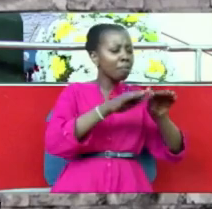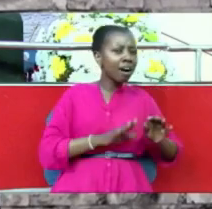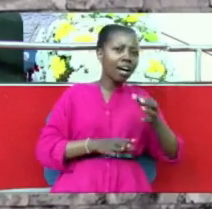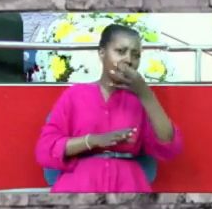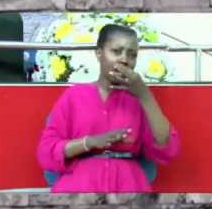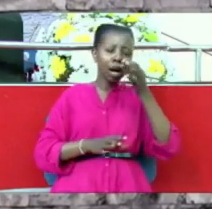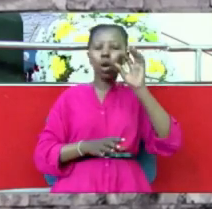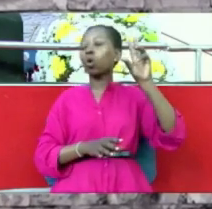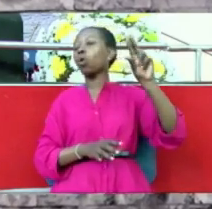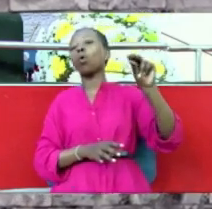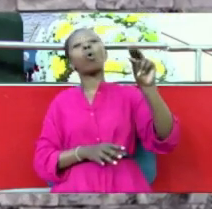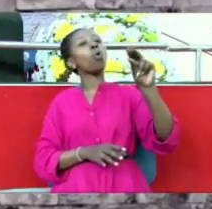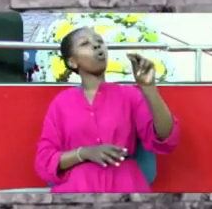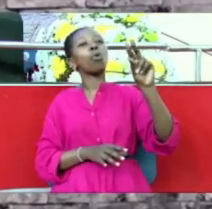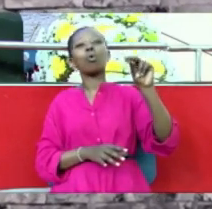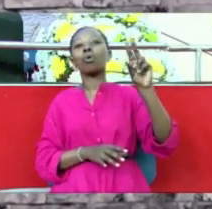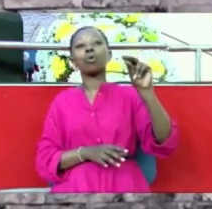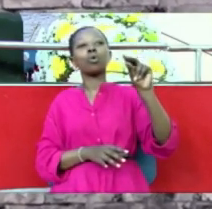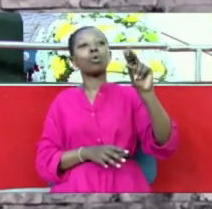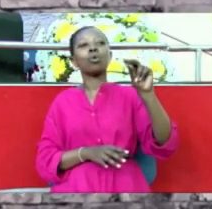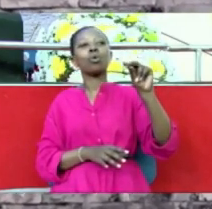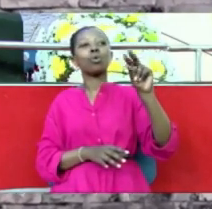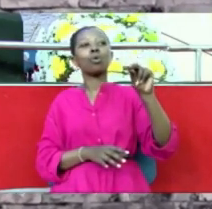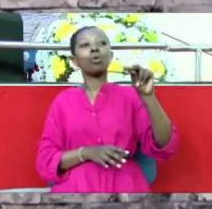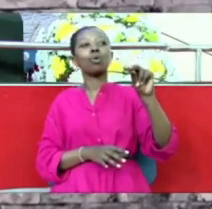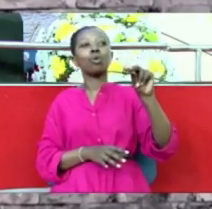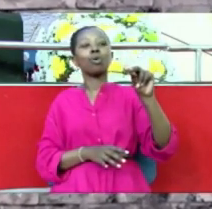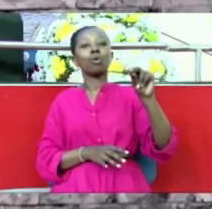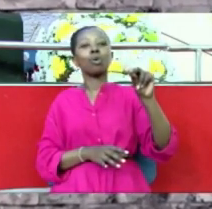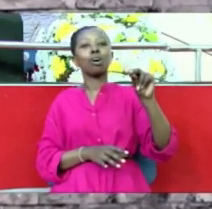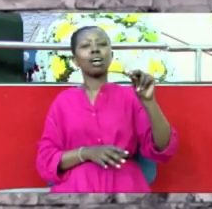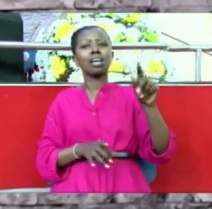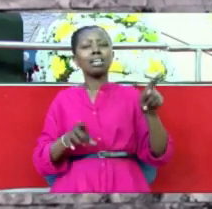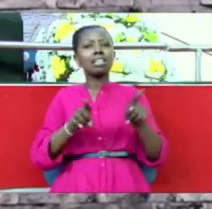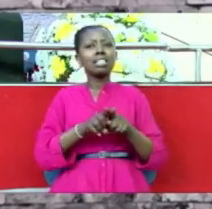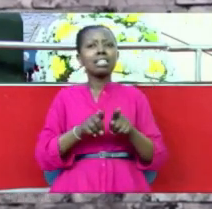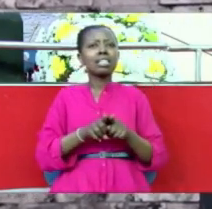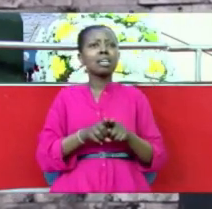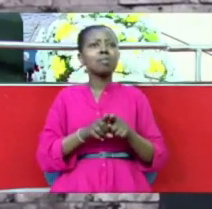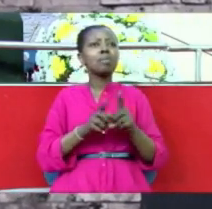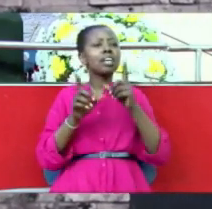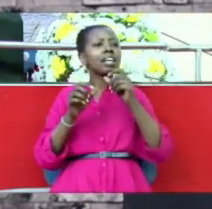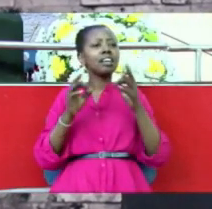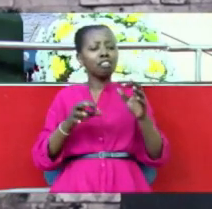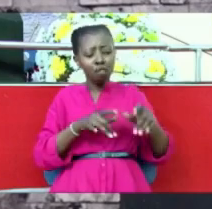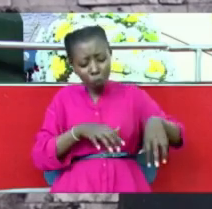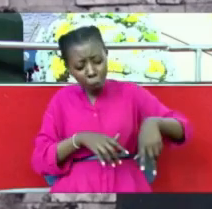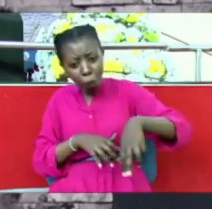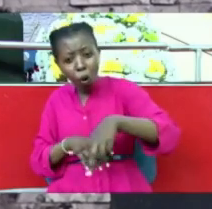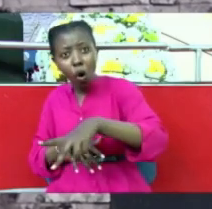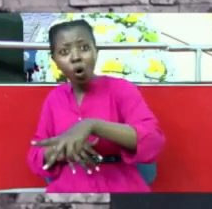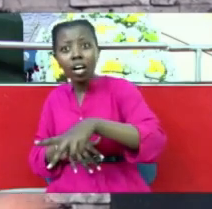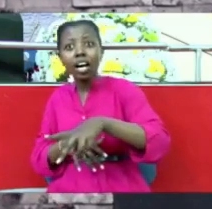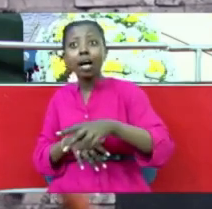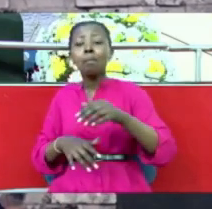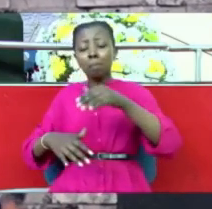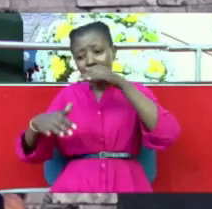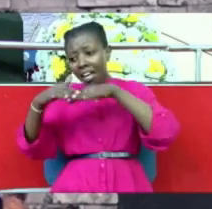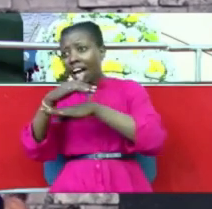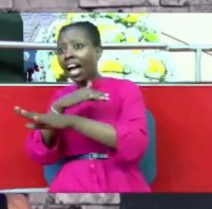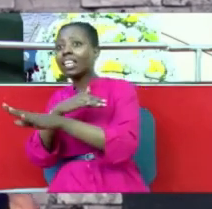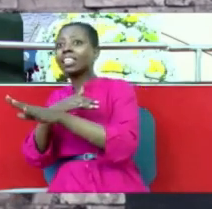Hapana. Ah, hapana. Hata kama nitaenda na miguu nifike Naivasha town